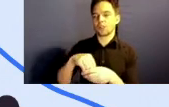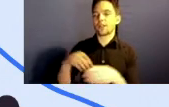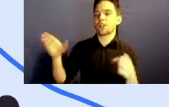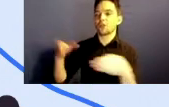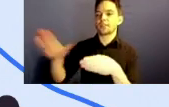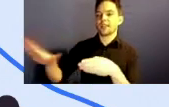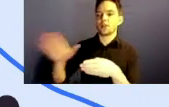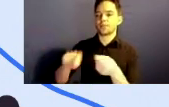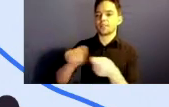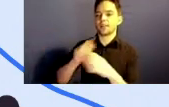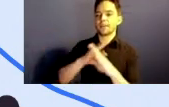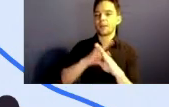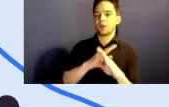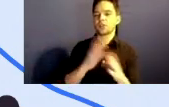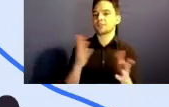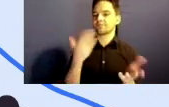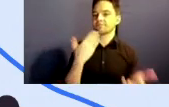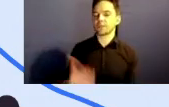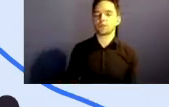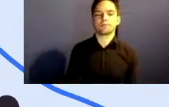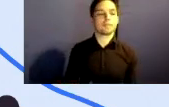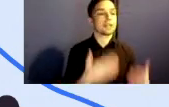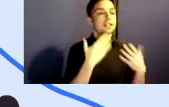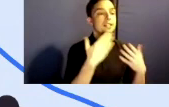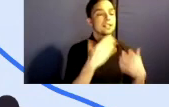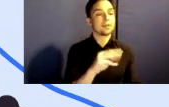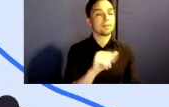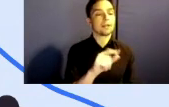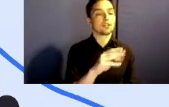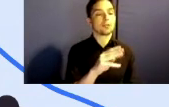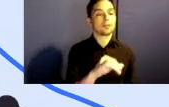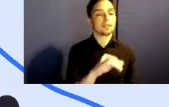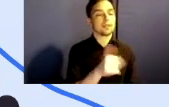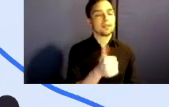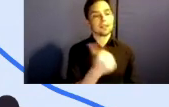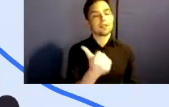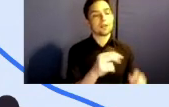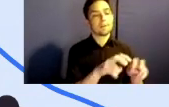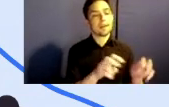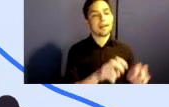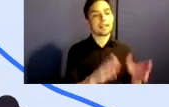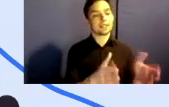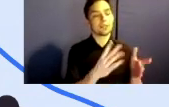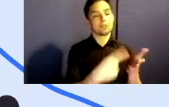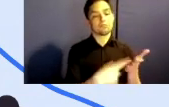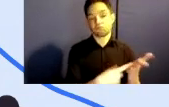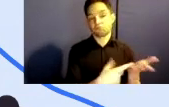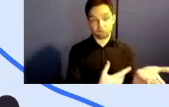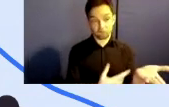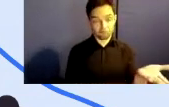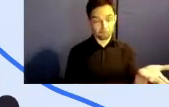barriers. Thank you. Thank you, Masumi. Would any other panelists like to come in on this question?